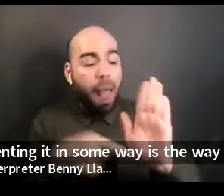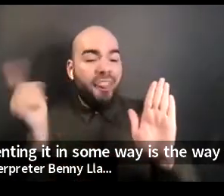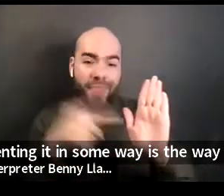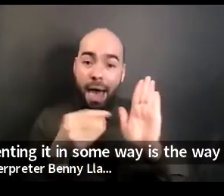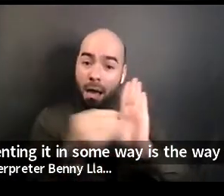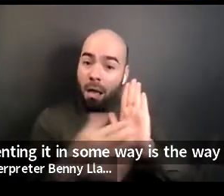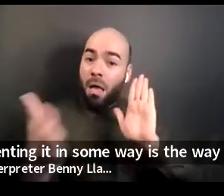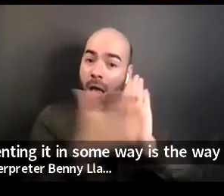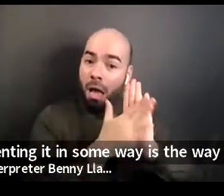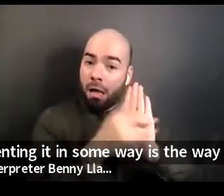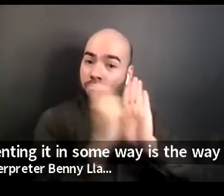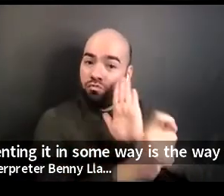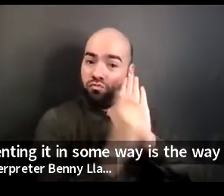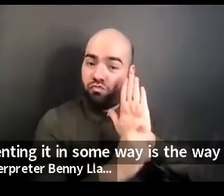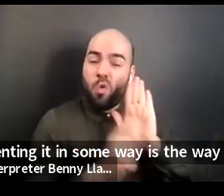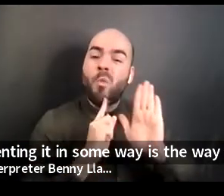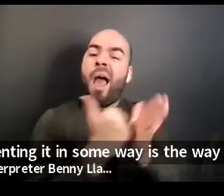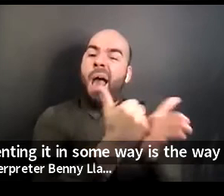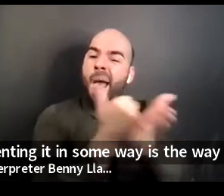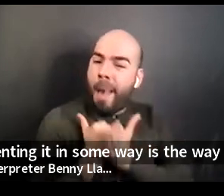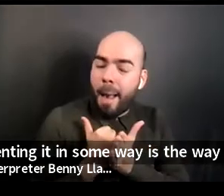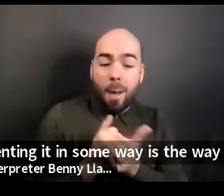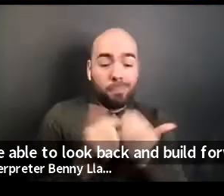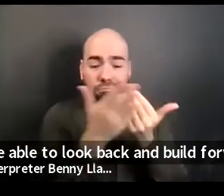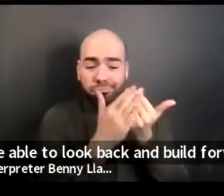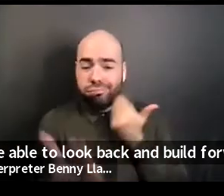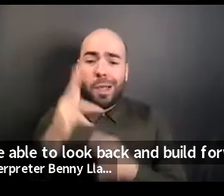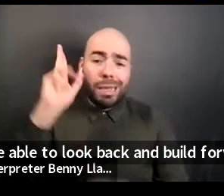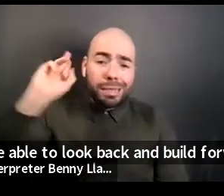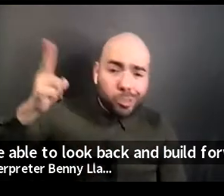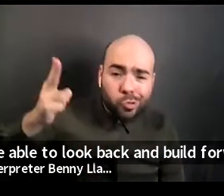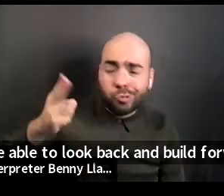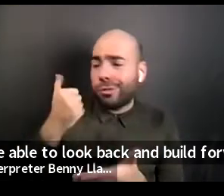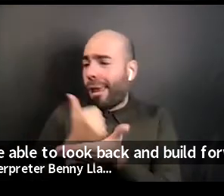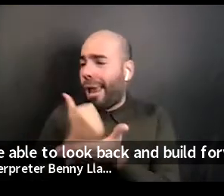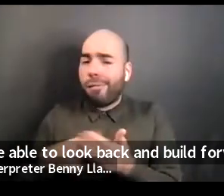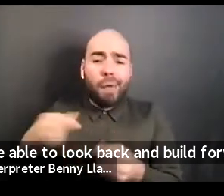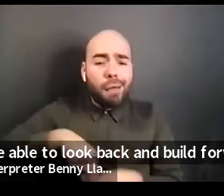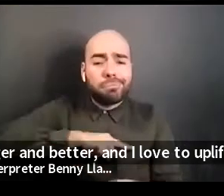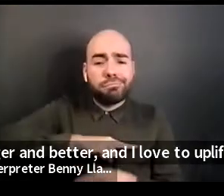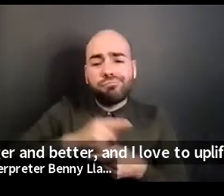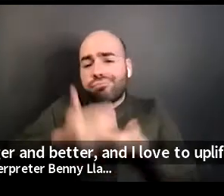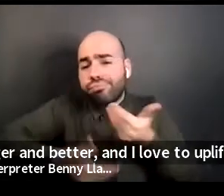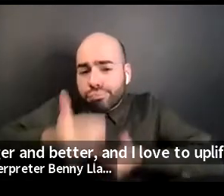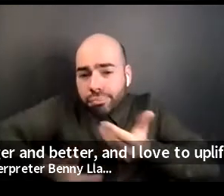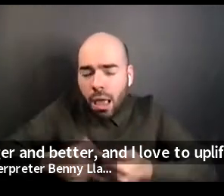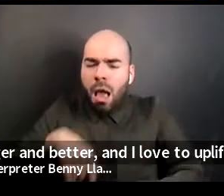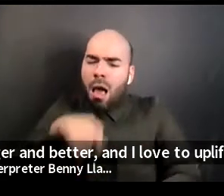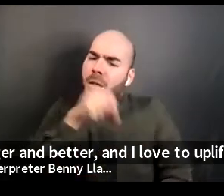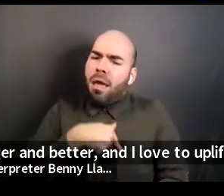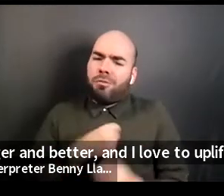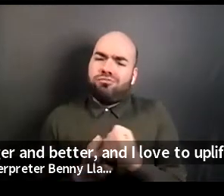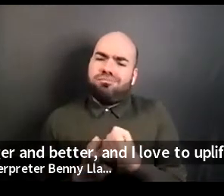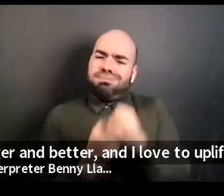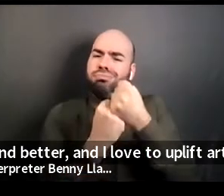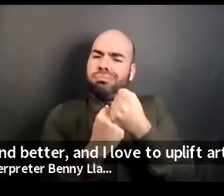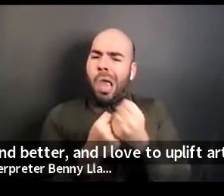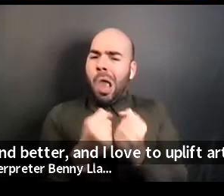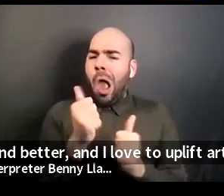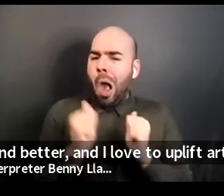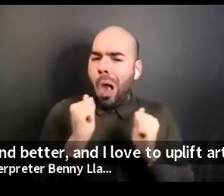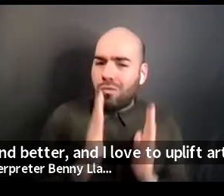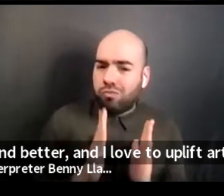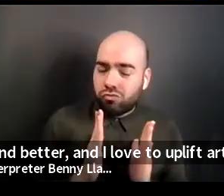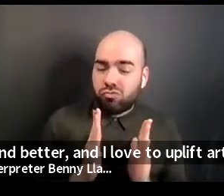forward even stronger and better. And I love to uplift artists that do that space throughout their